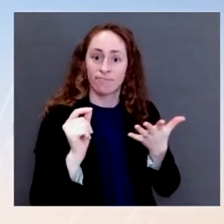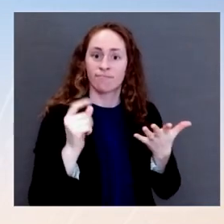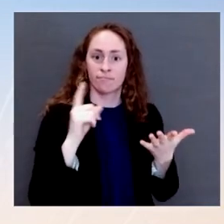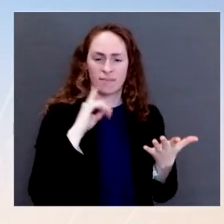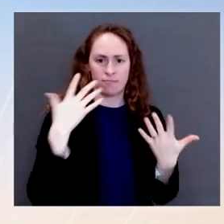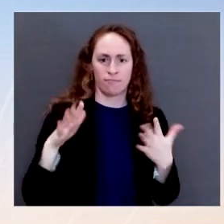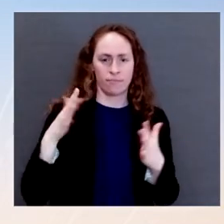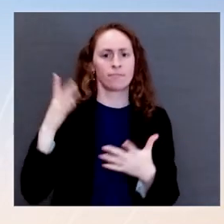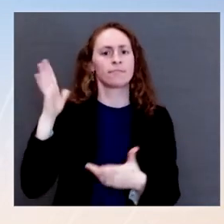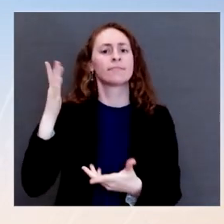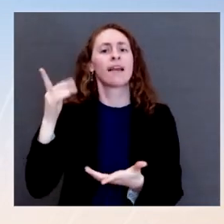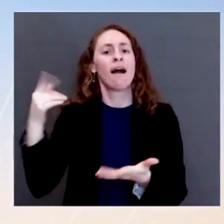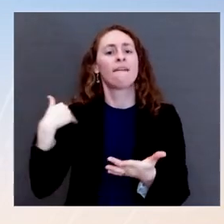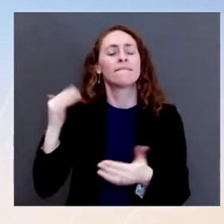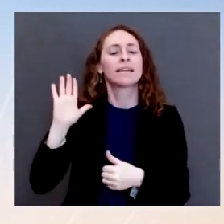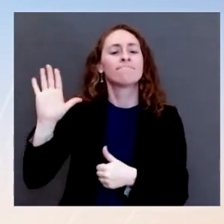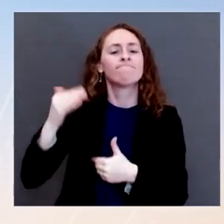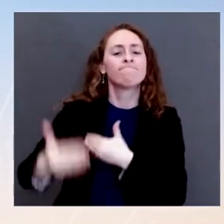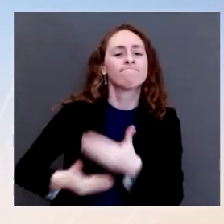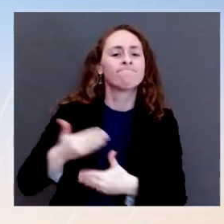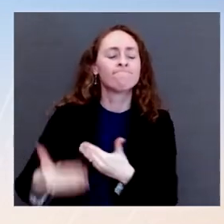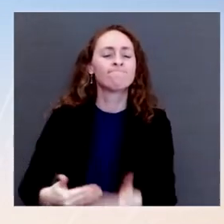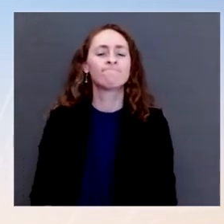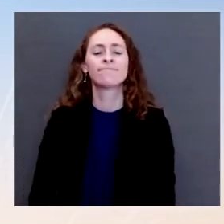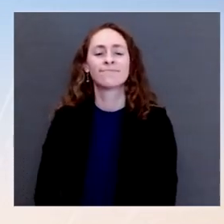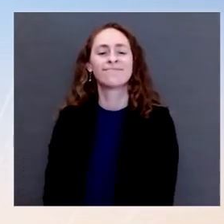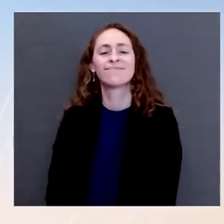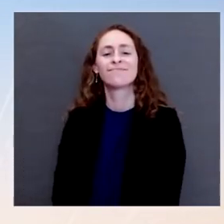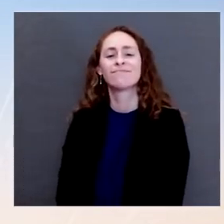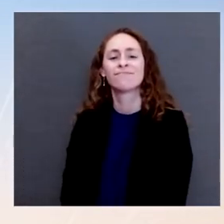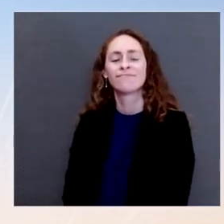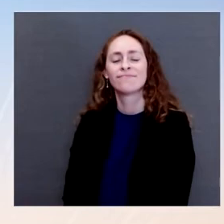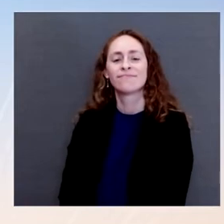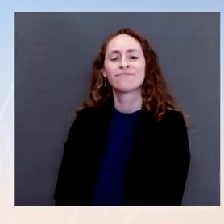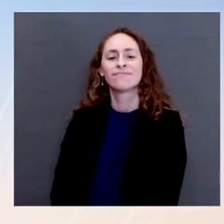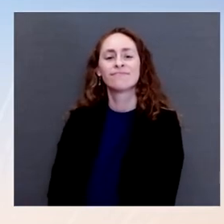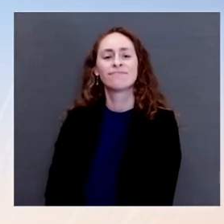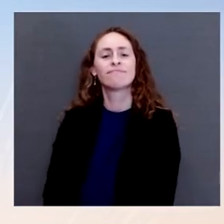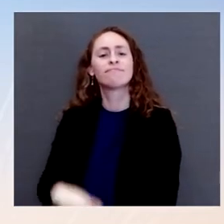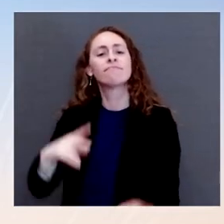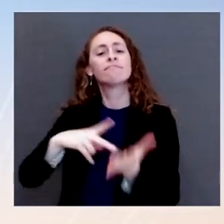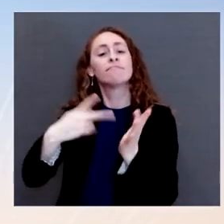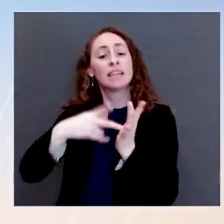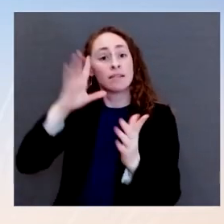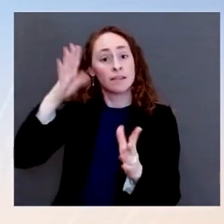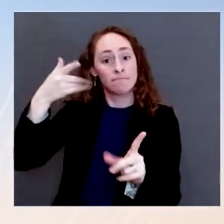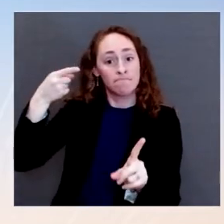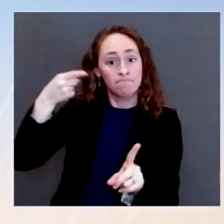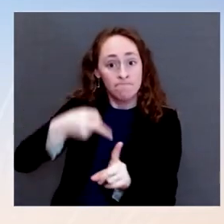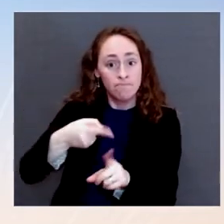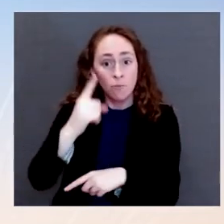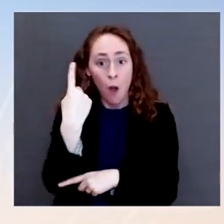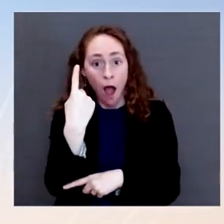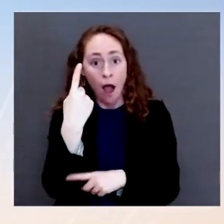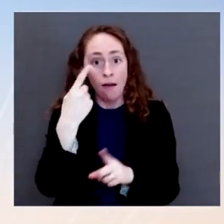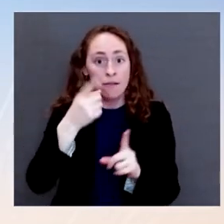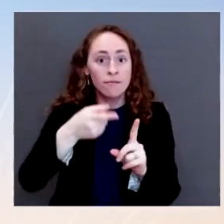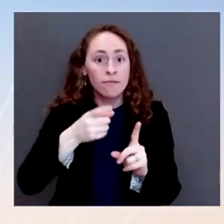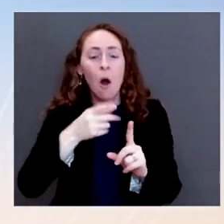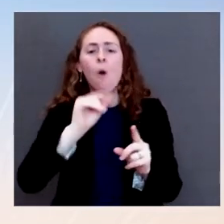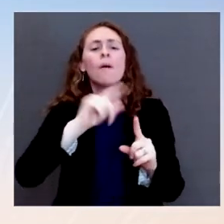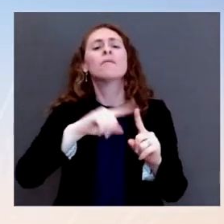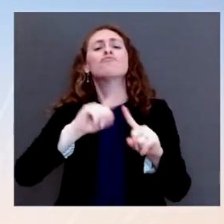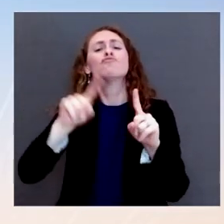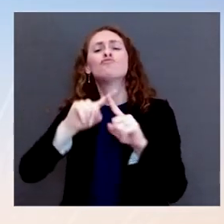generic drugs to consumers faster, and ordered the FDA to work with states and tribes to import drugs safely from Canada. This is expected to